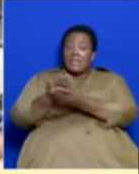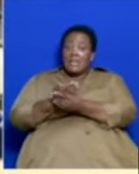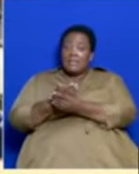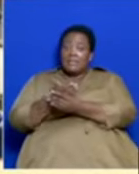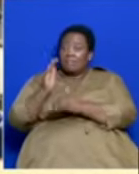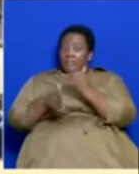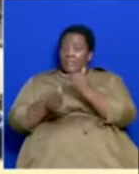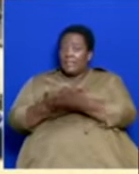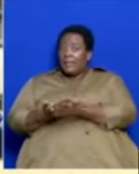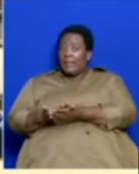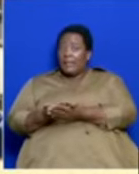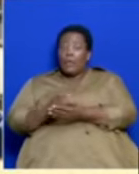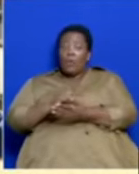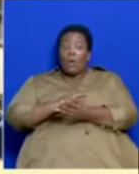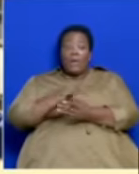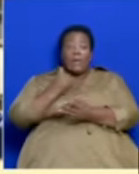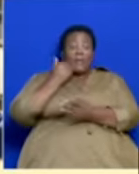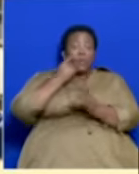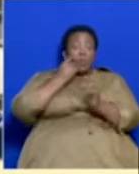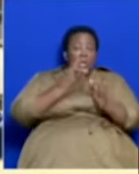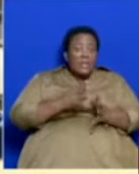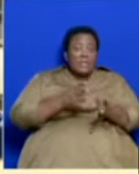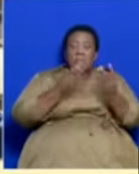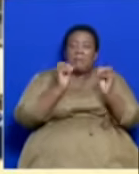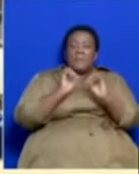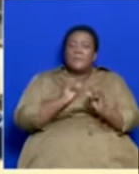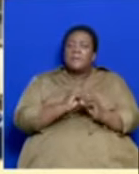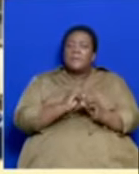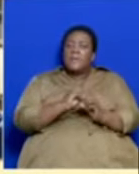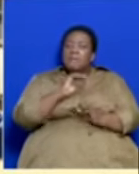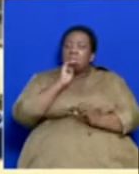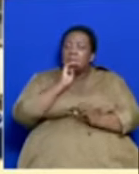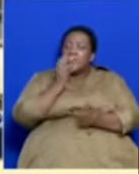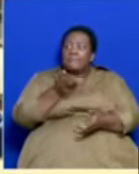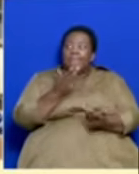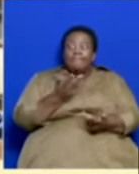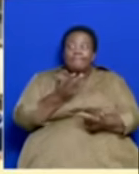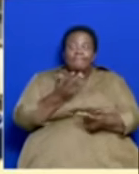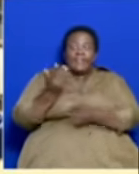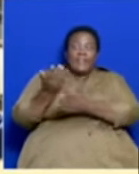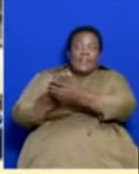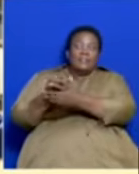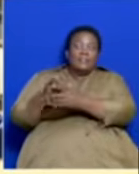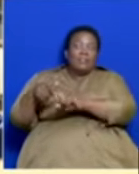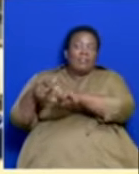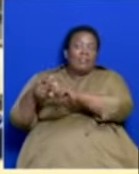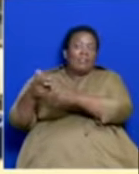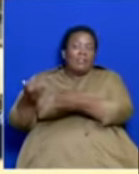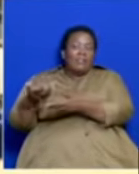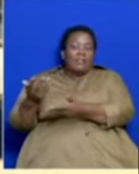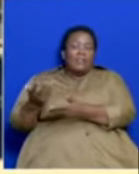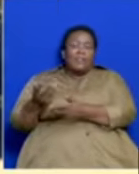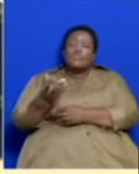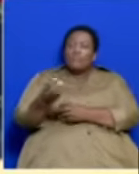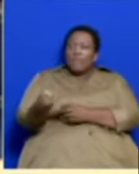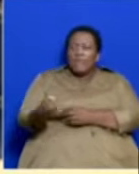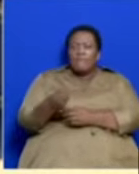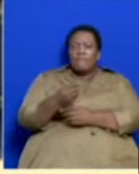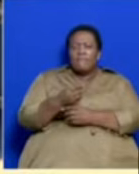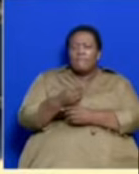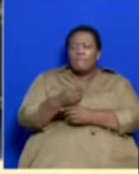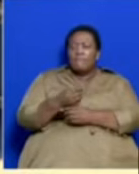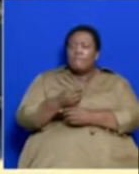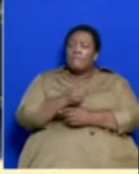never get those witnesses. And so you have officers where there's a prima facie case against them, which